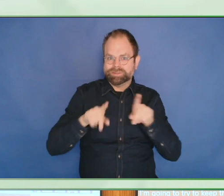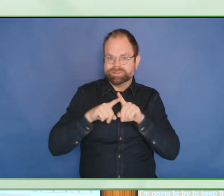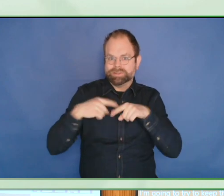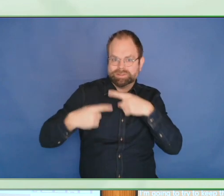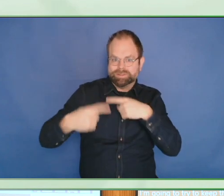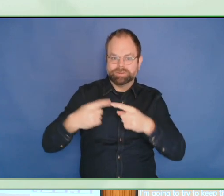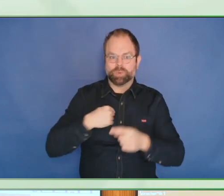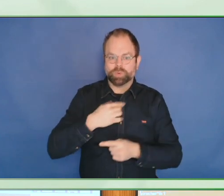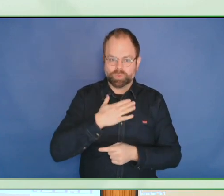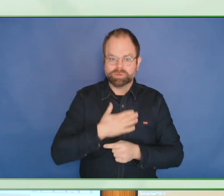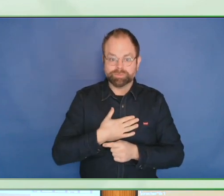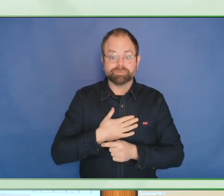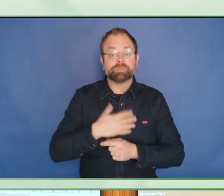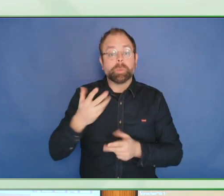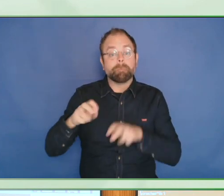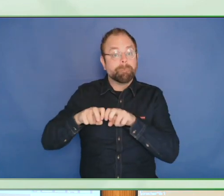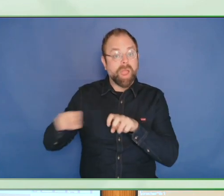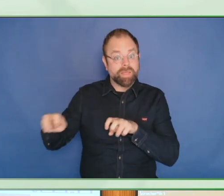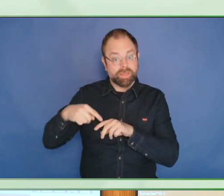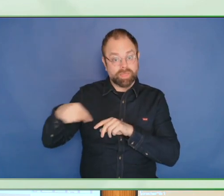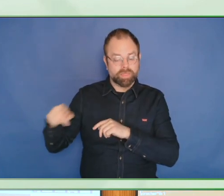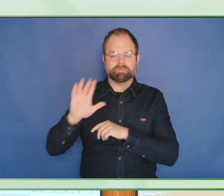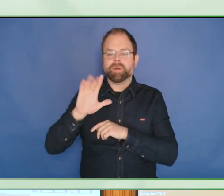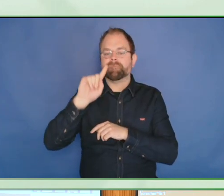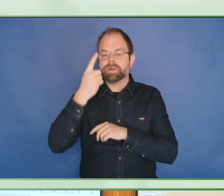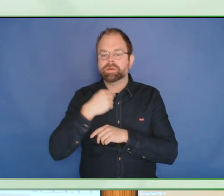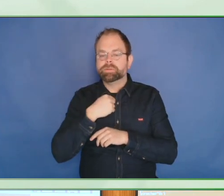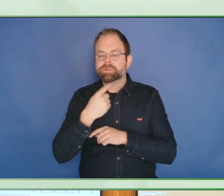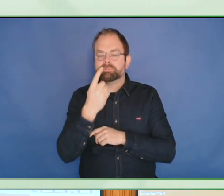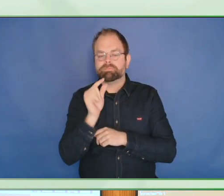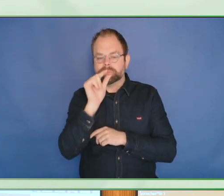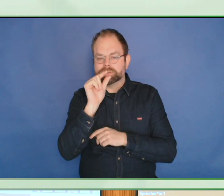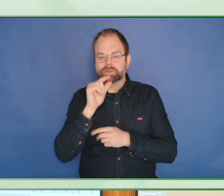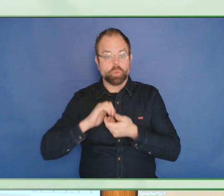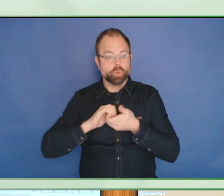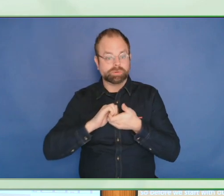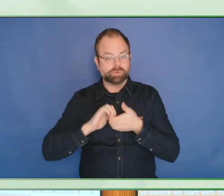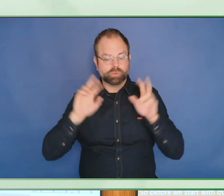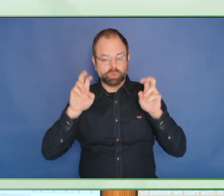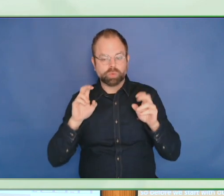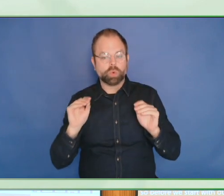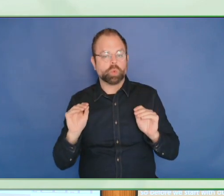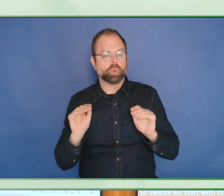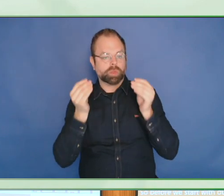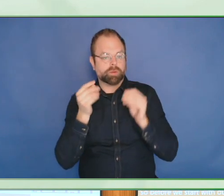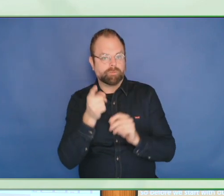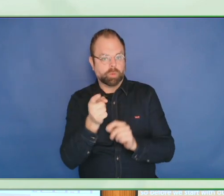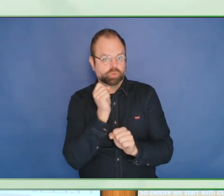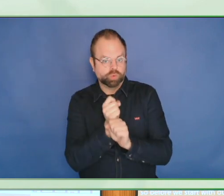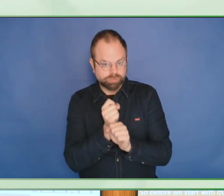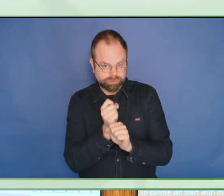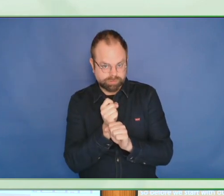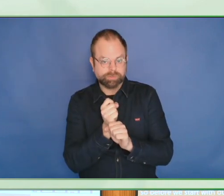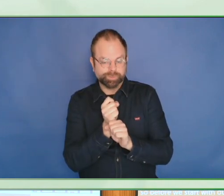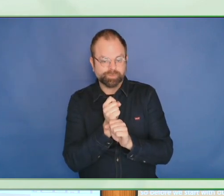our organization, Youth for Jobs, and why it's important for us to be having this discussion here today. I'm joined